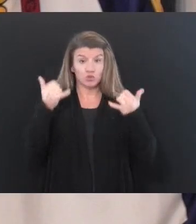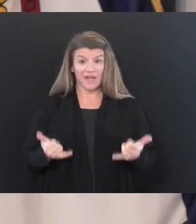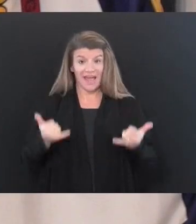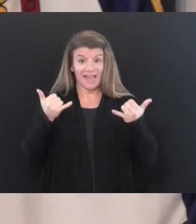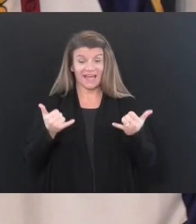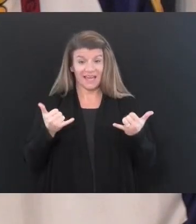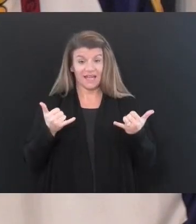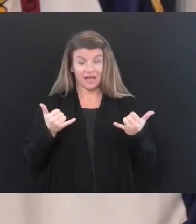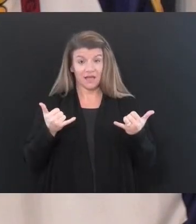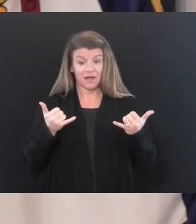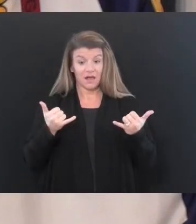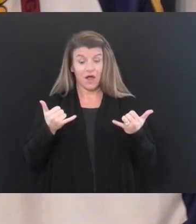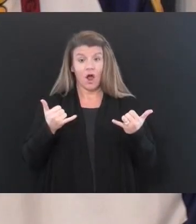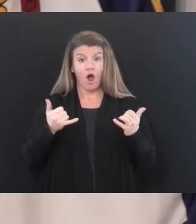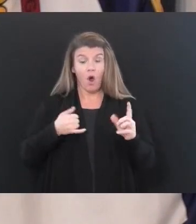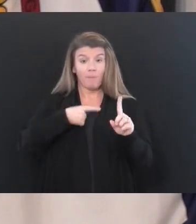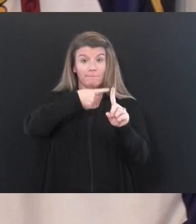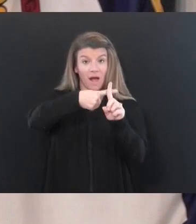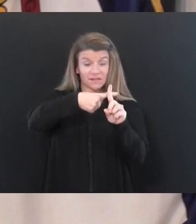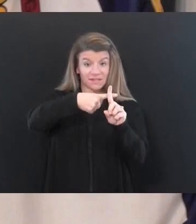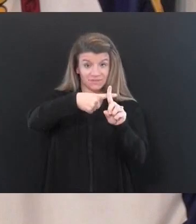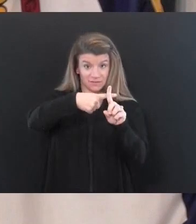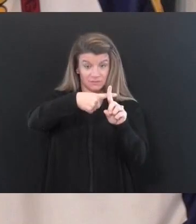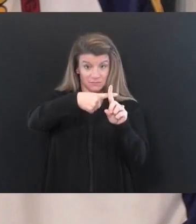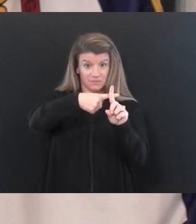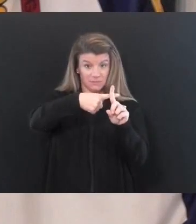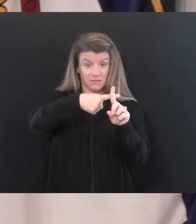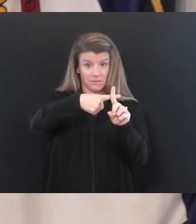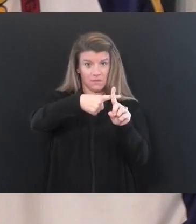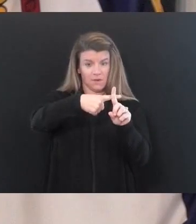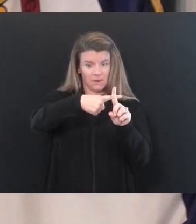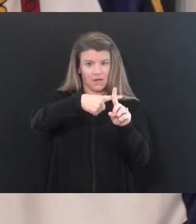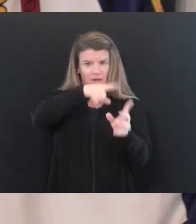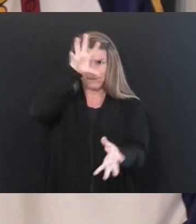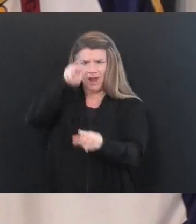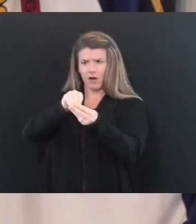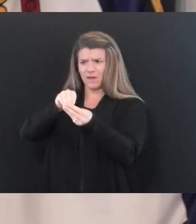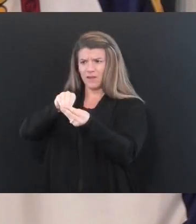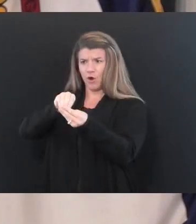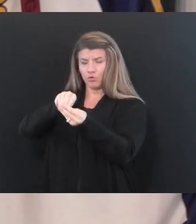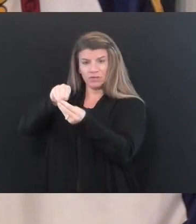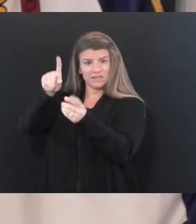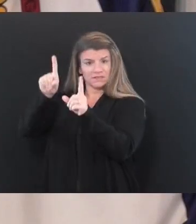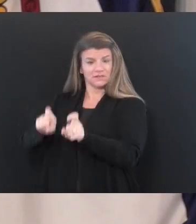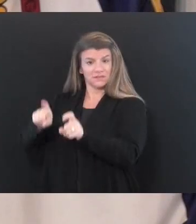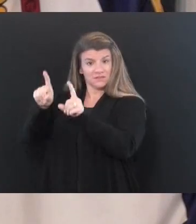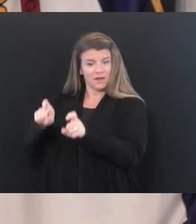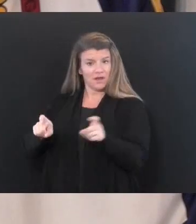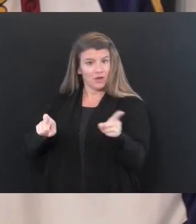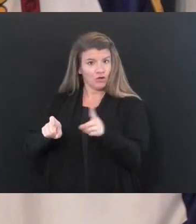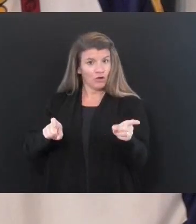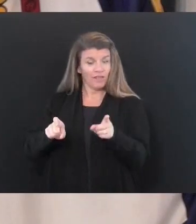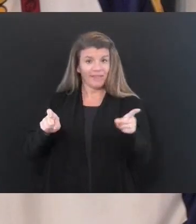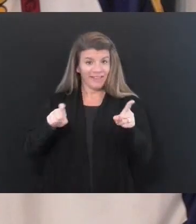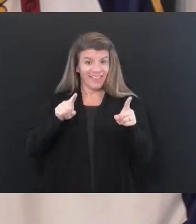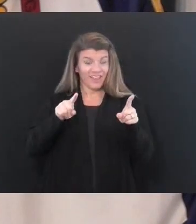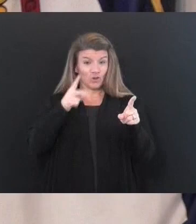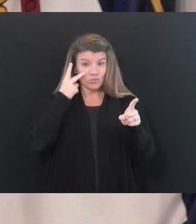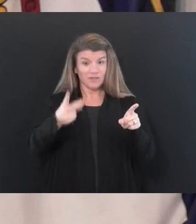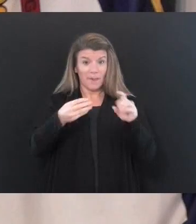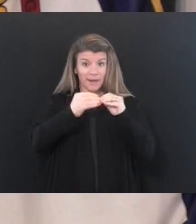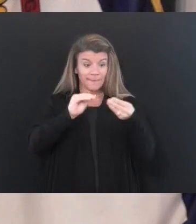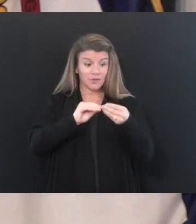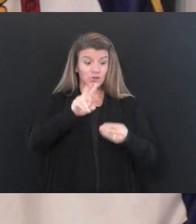our positives versus the total test, you saw the number, were